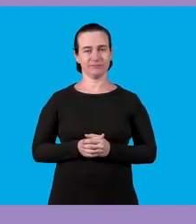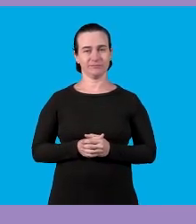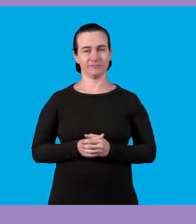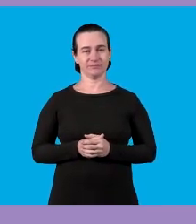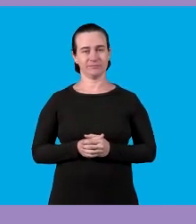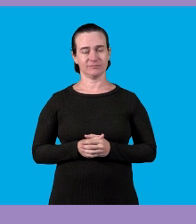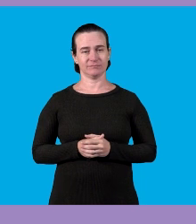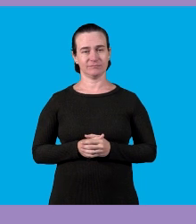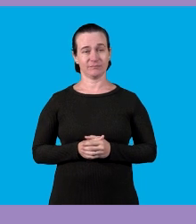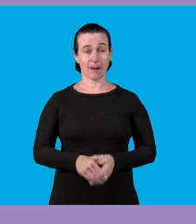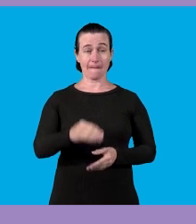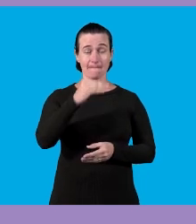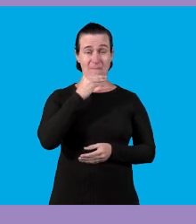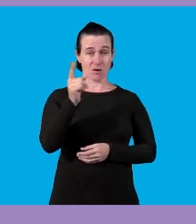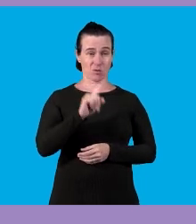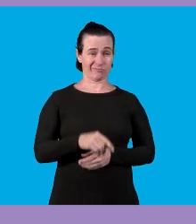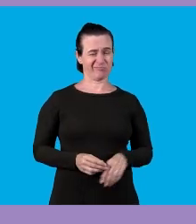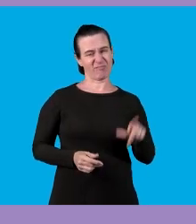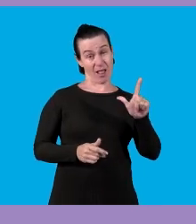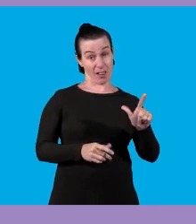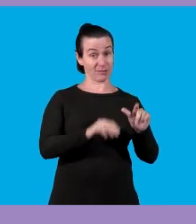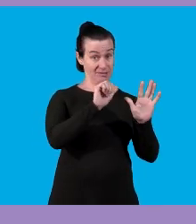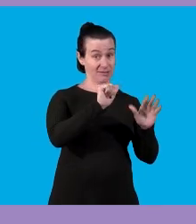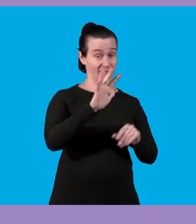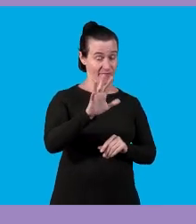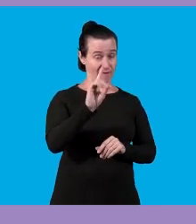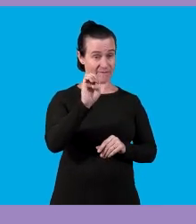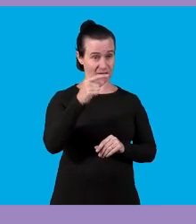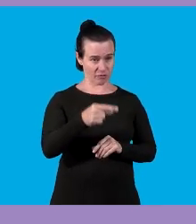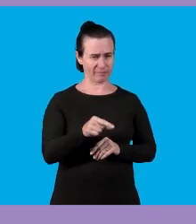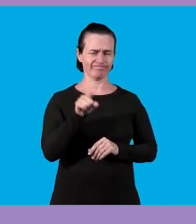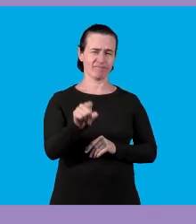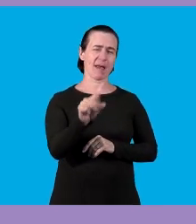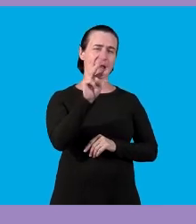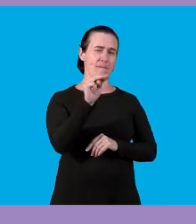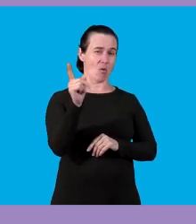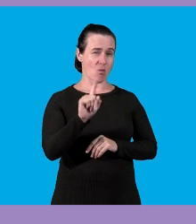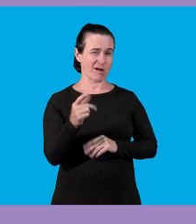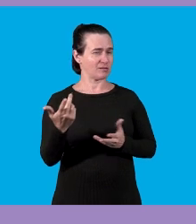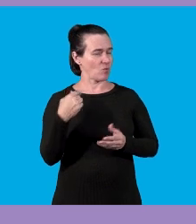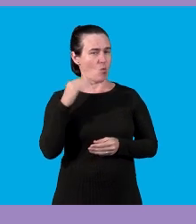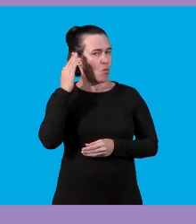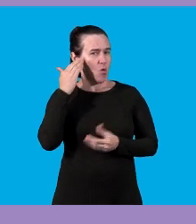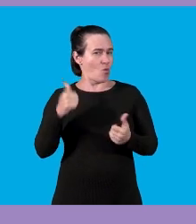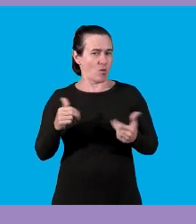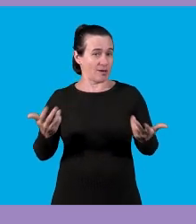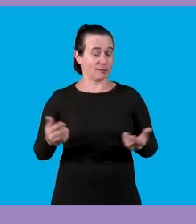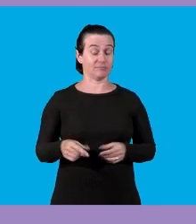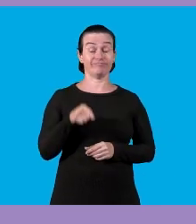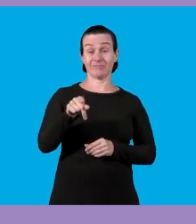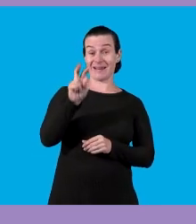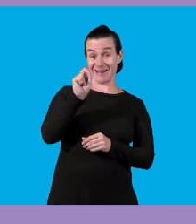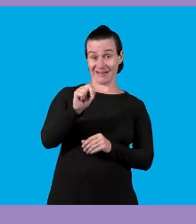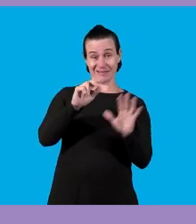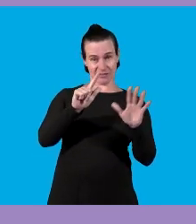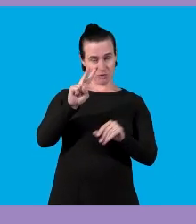And therefore, if L is 65 and M is unknown, but